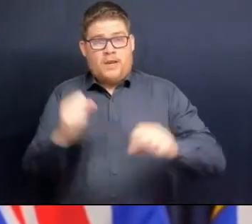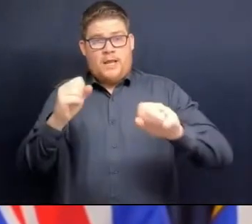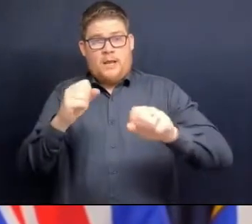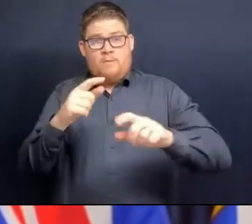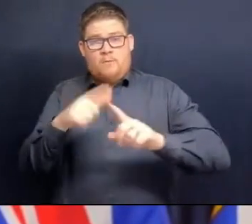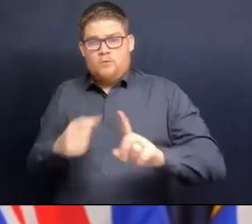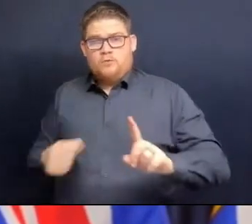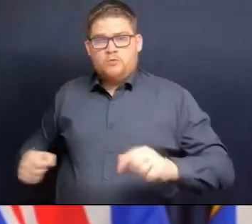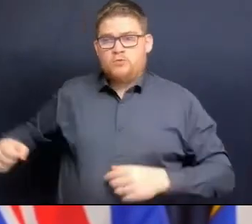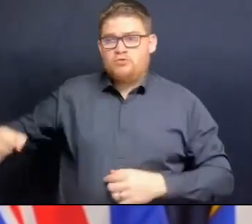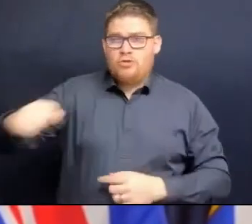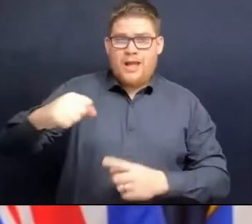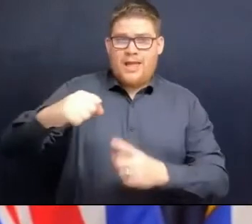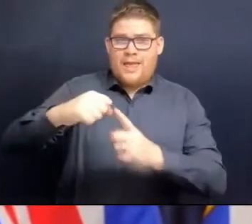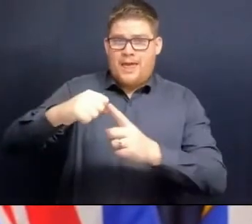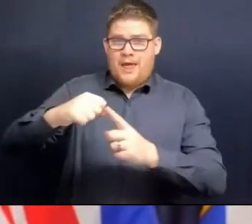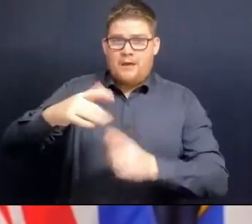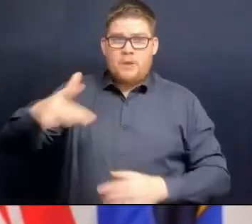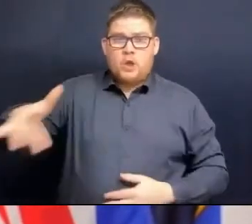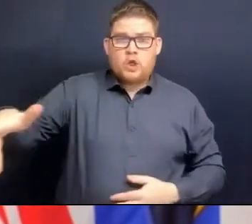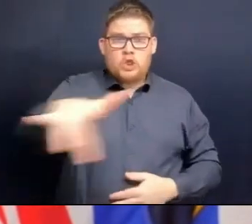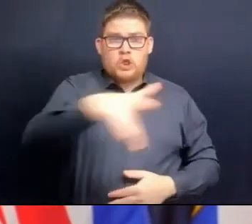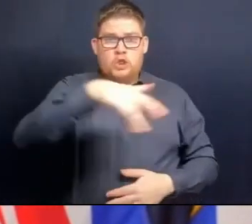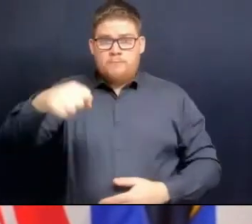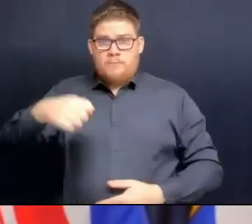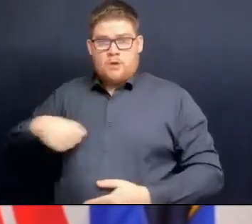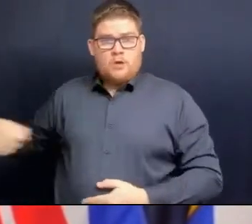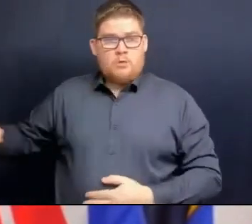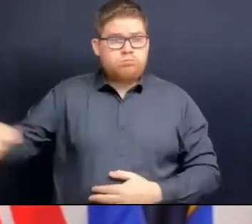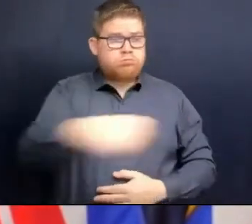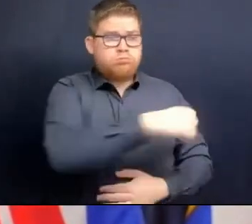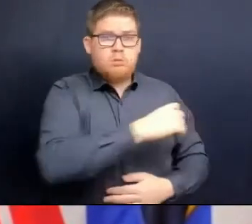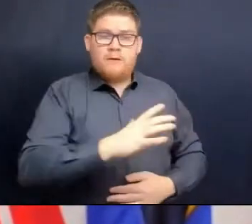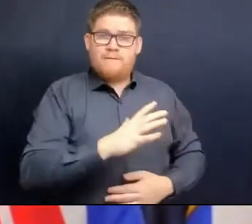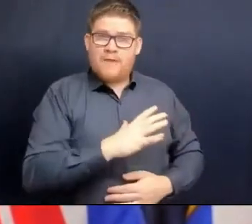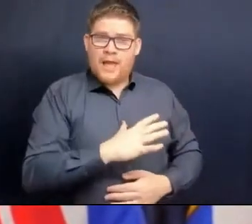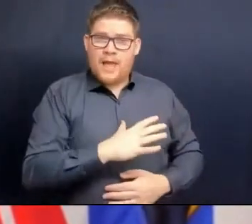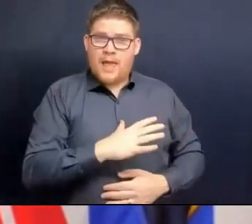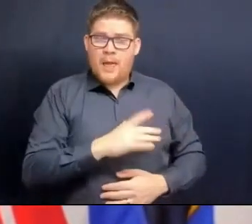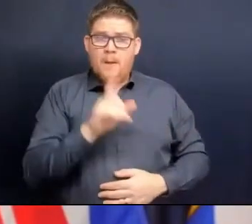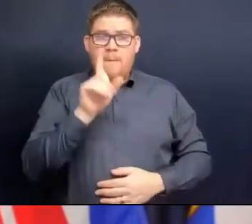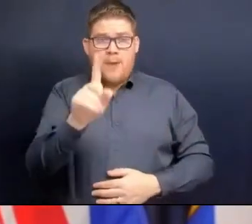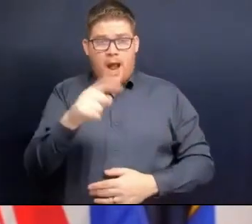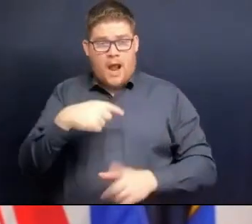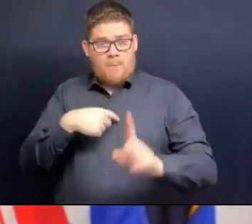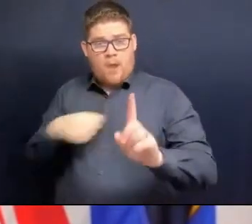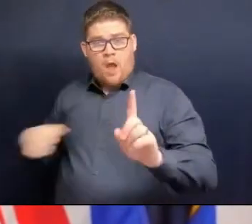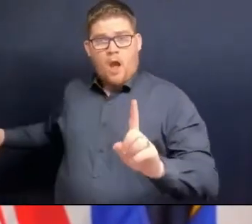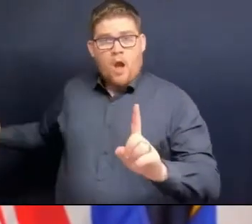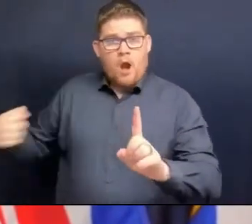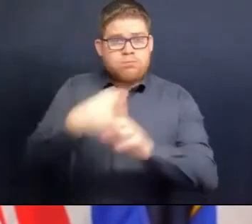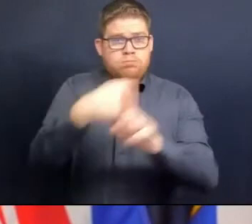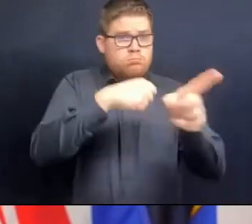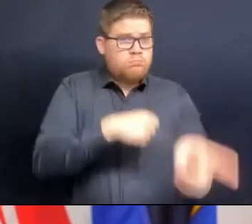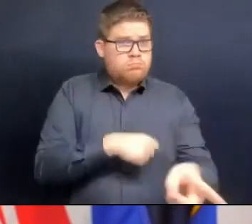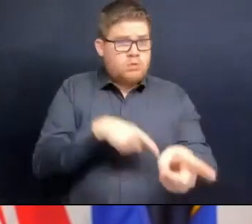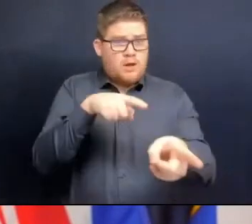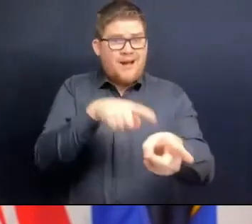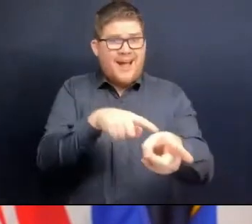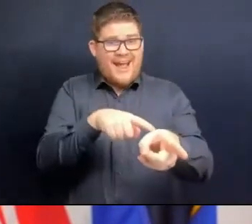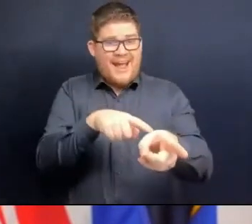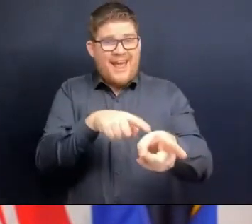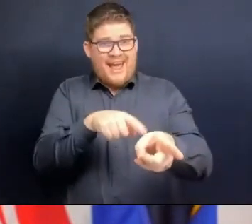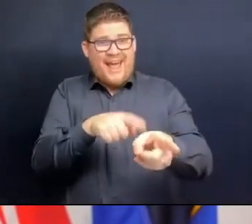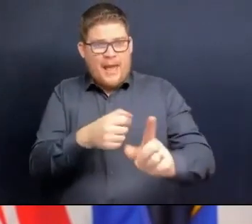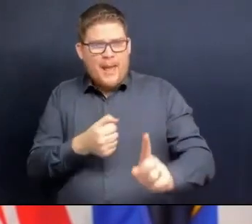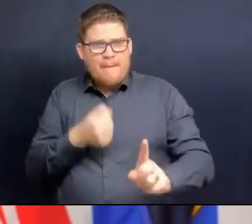have the freedom to swing my arm if someone is standing close to me because they might be hurt and that would affect their freedom.